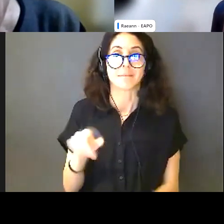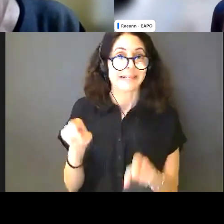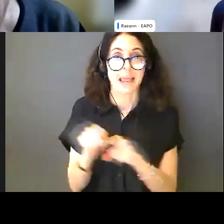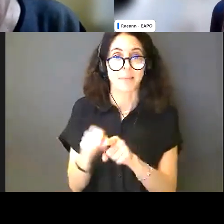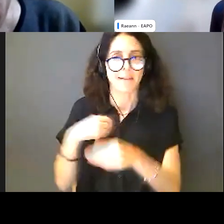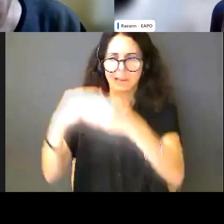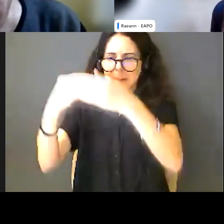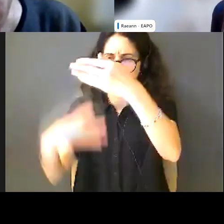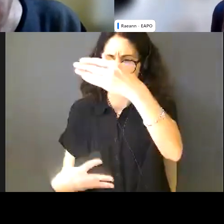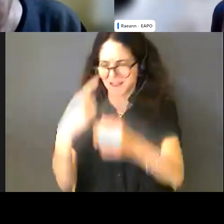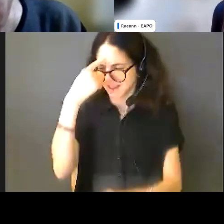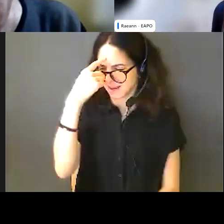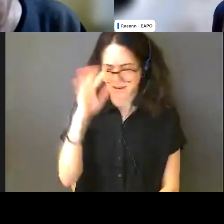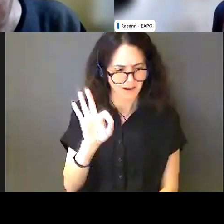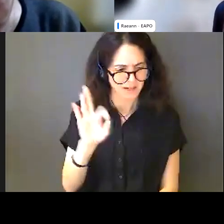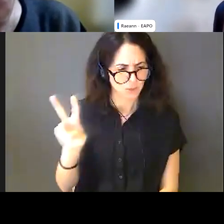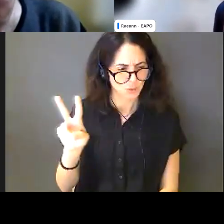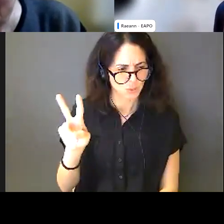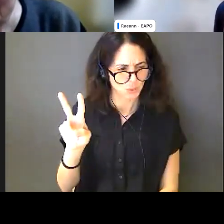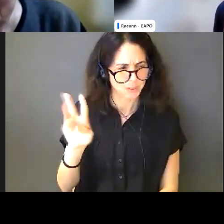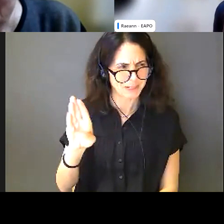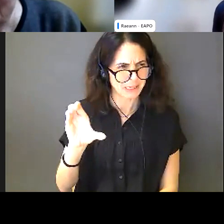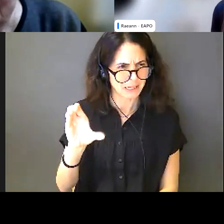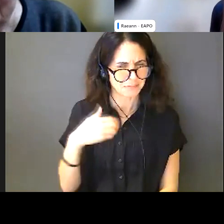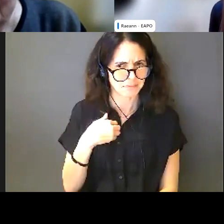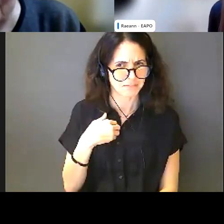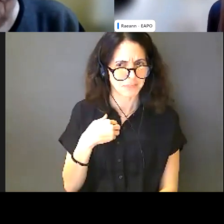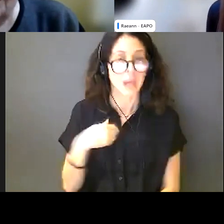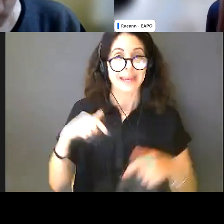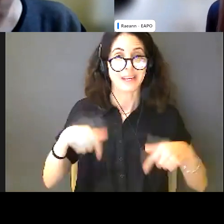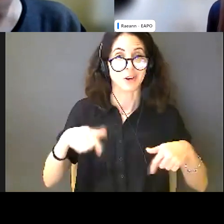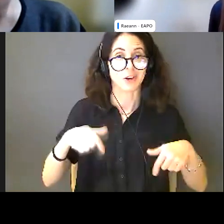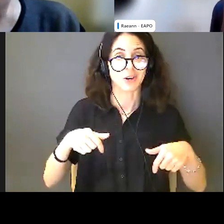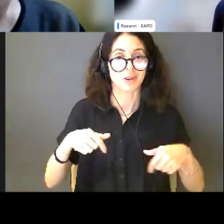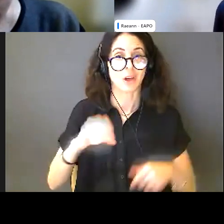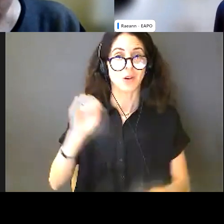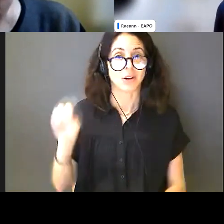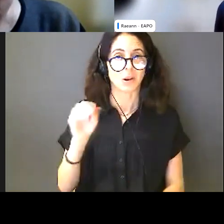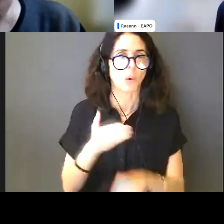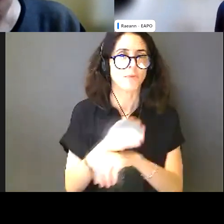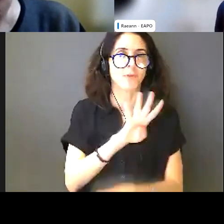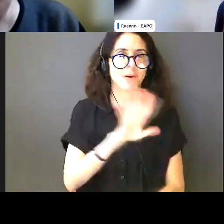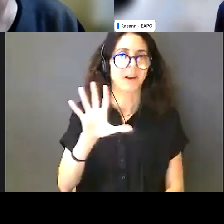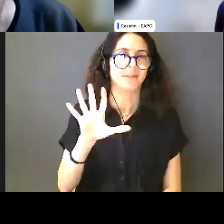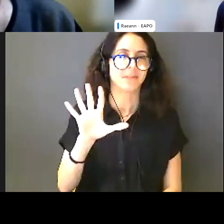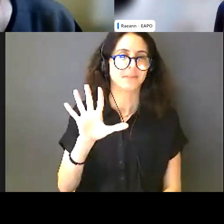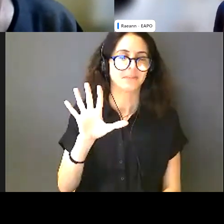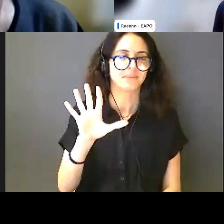think 92 is the latest I heard in BC, and we're over 45, I think, in Ontario.